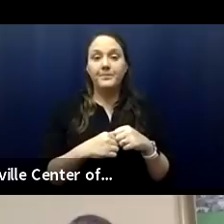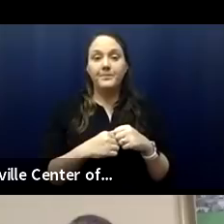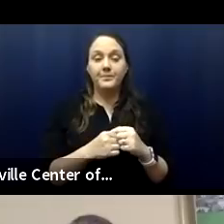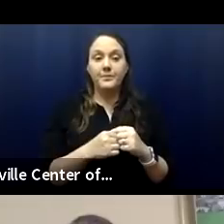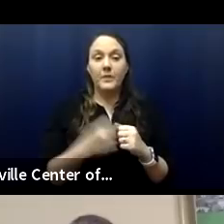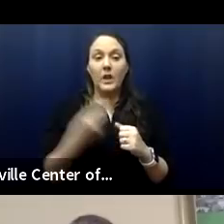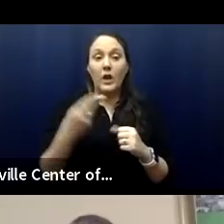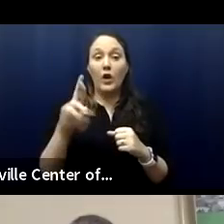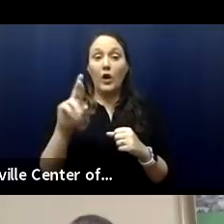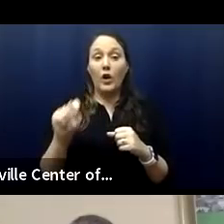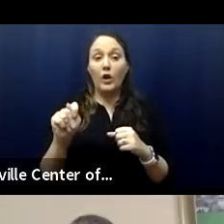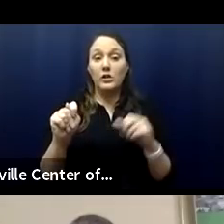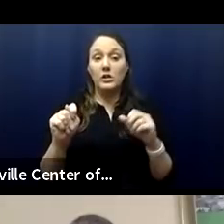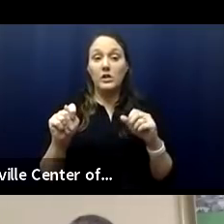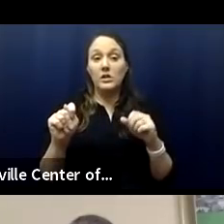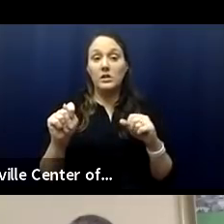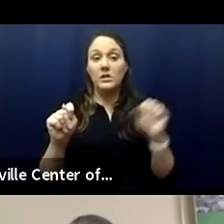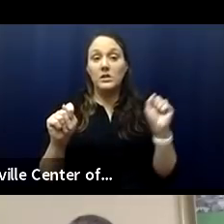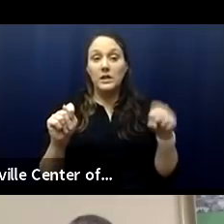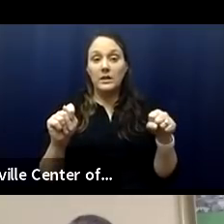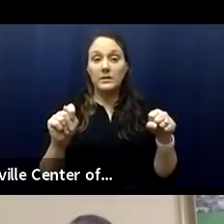Hurt? Yes.